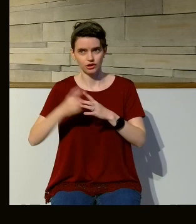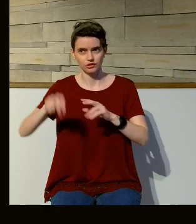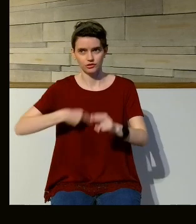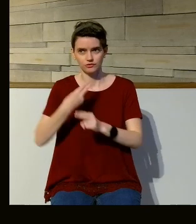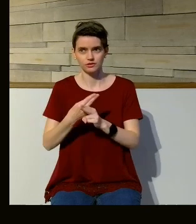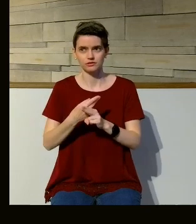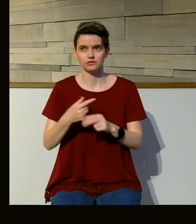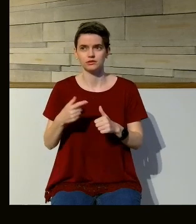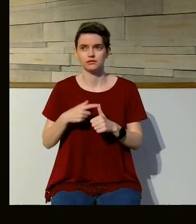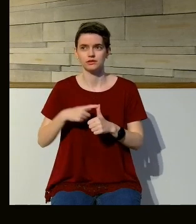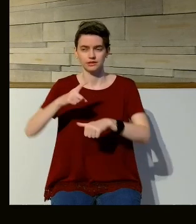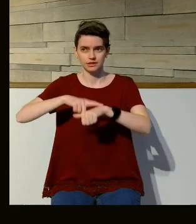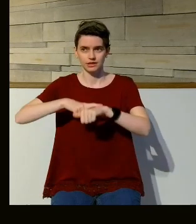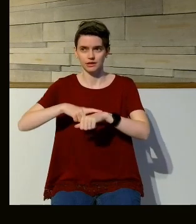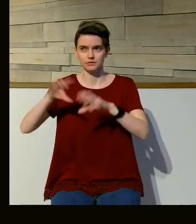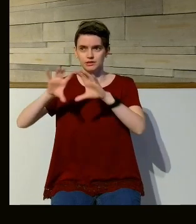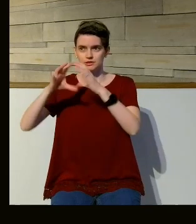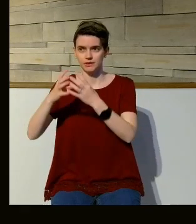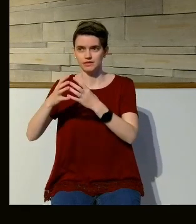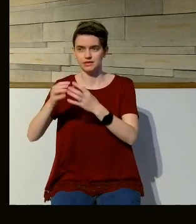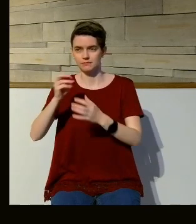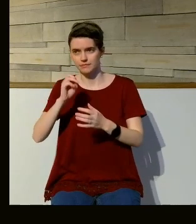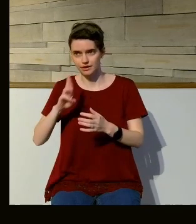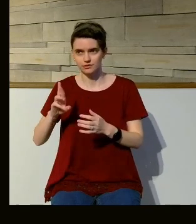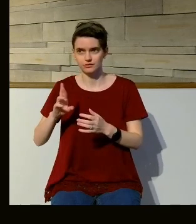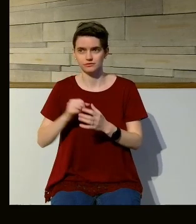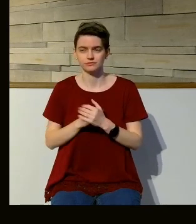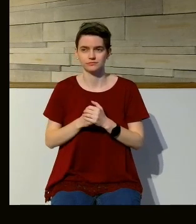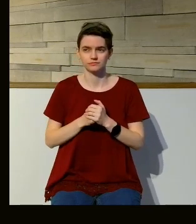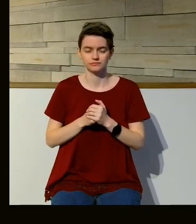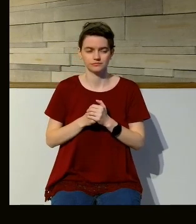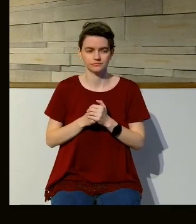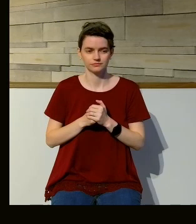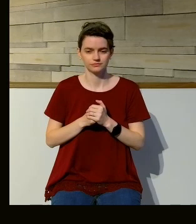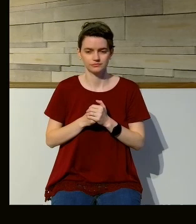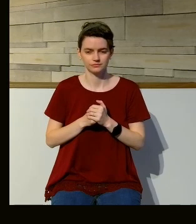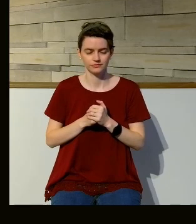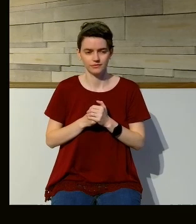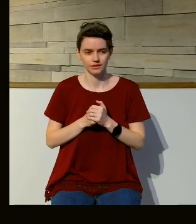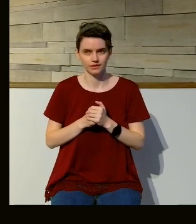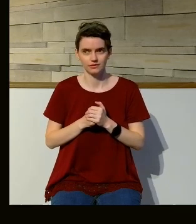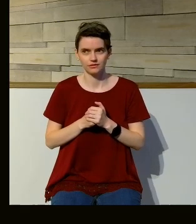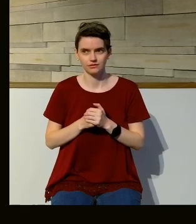And these three things were time, space, and matter. In other words, to put it